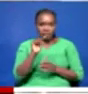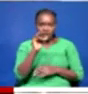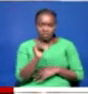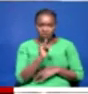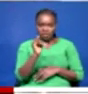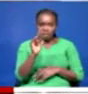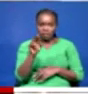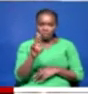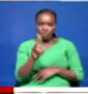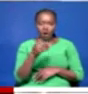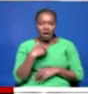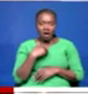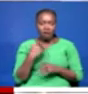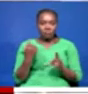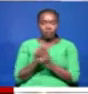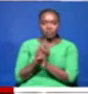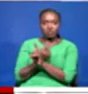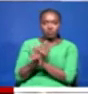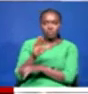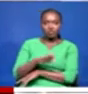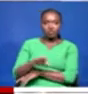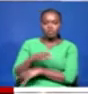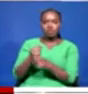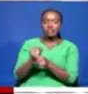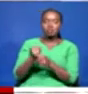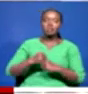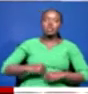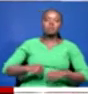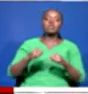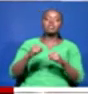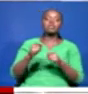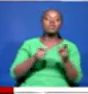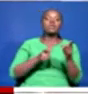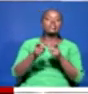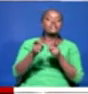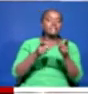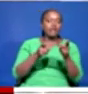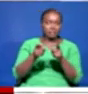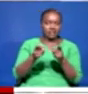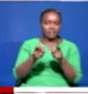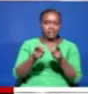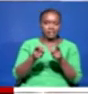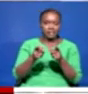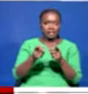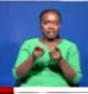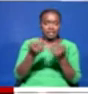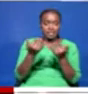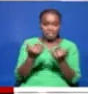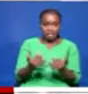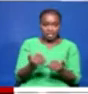fields makes him capable to take charge in the current